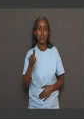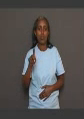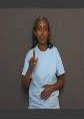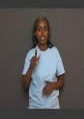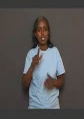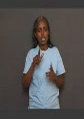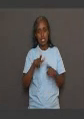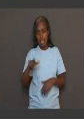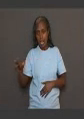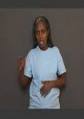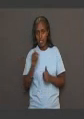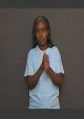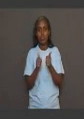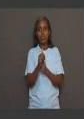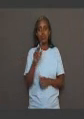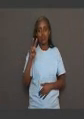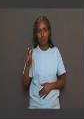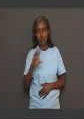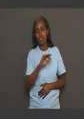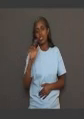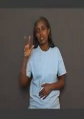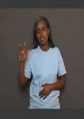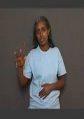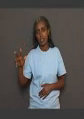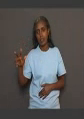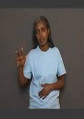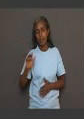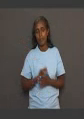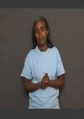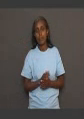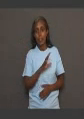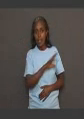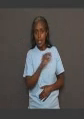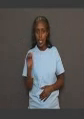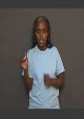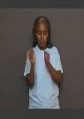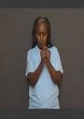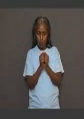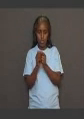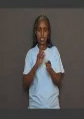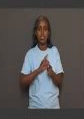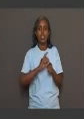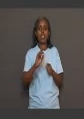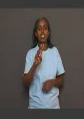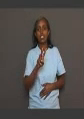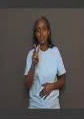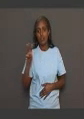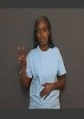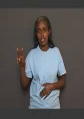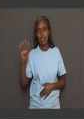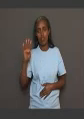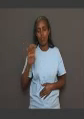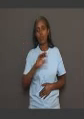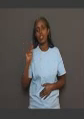line through 2 and 3, and with direction vector 4